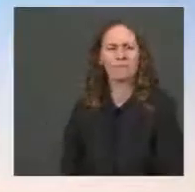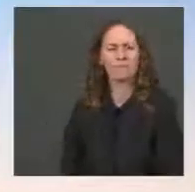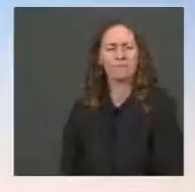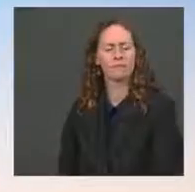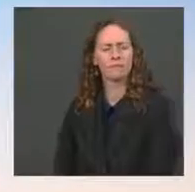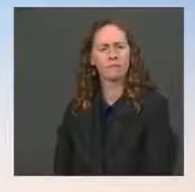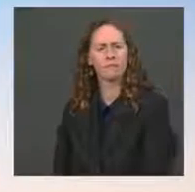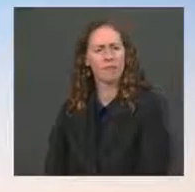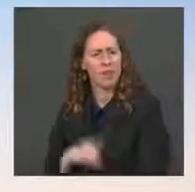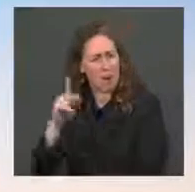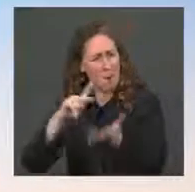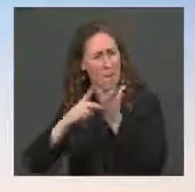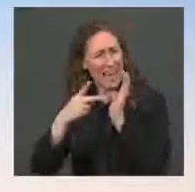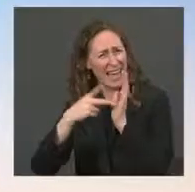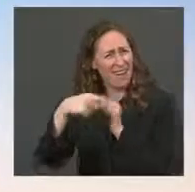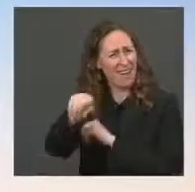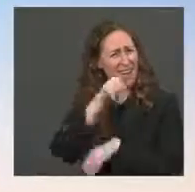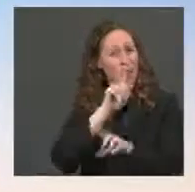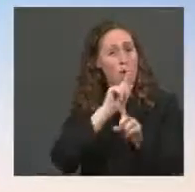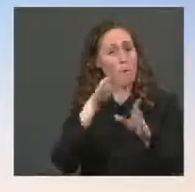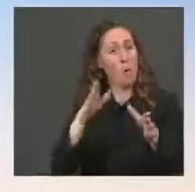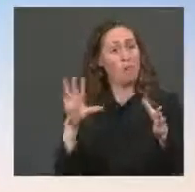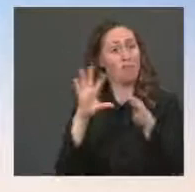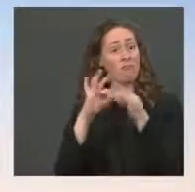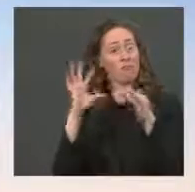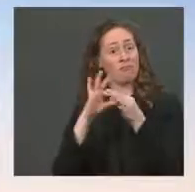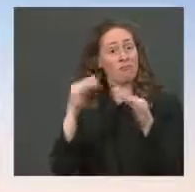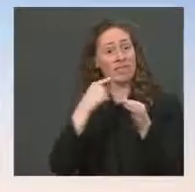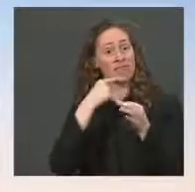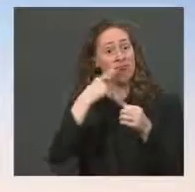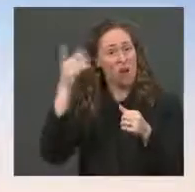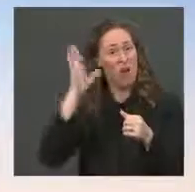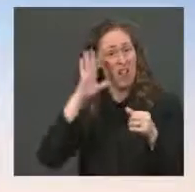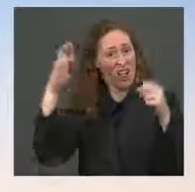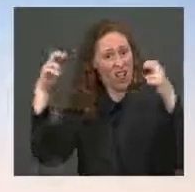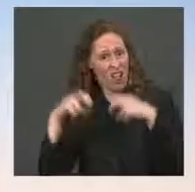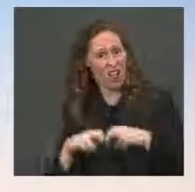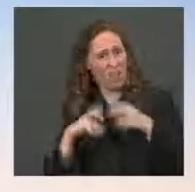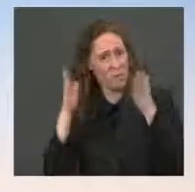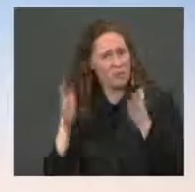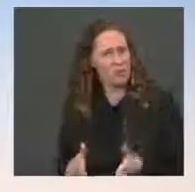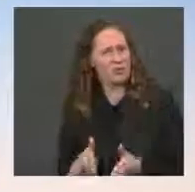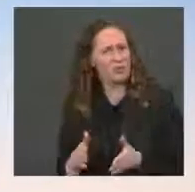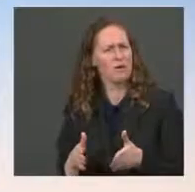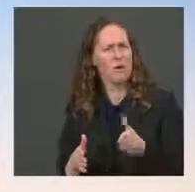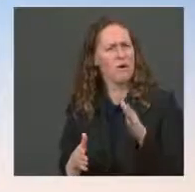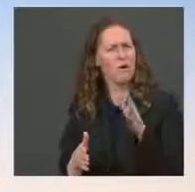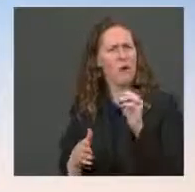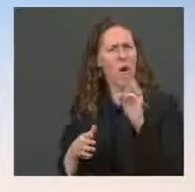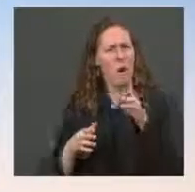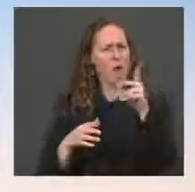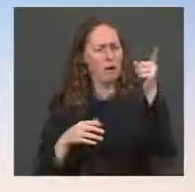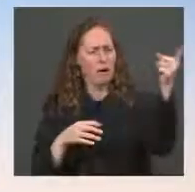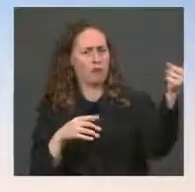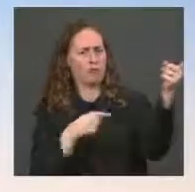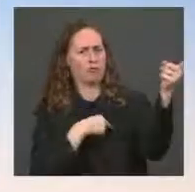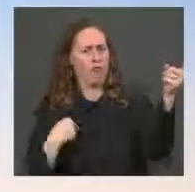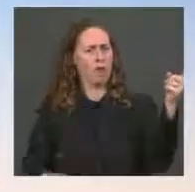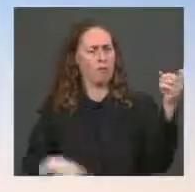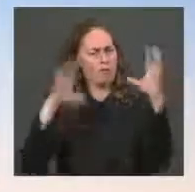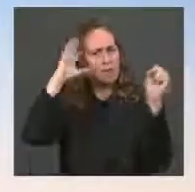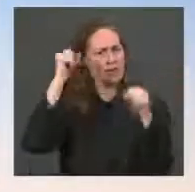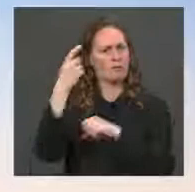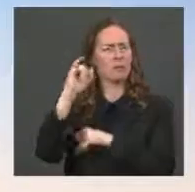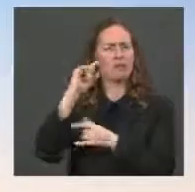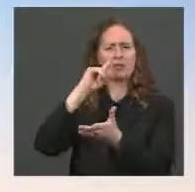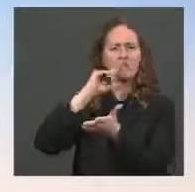is it inaccurate that the Chinese president declined? Because I think not true was not really giving us the full picture of what in the press